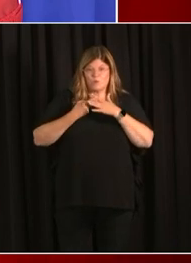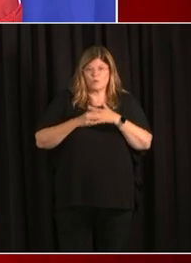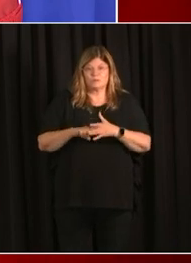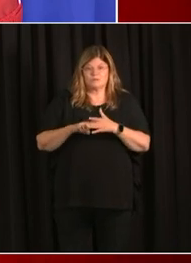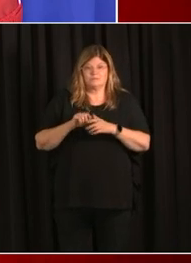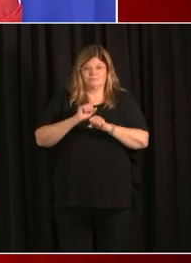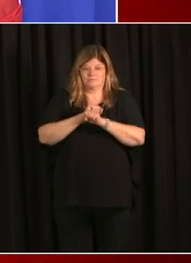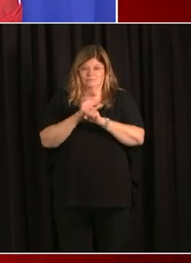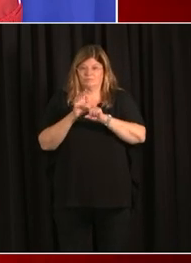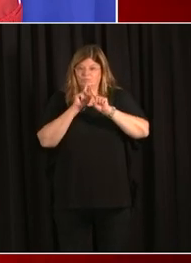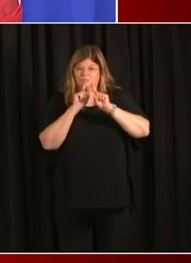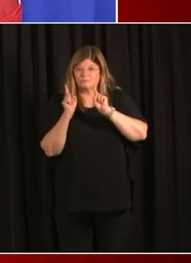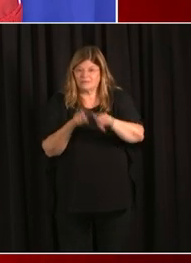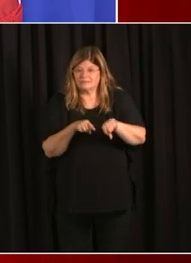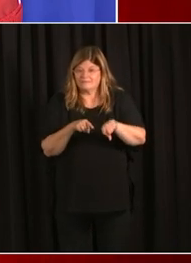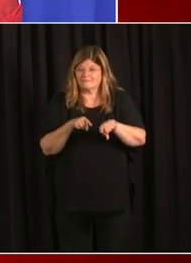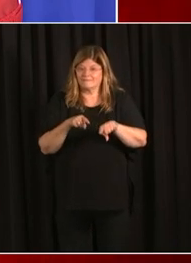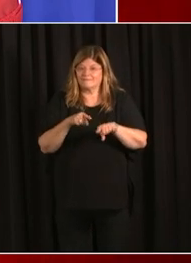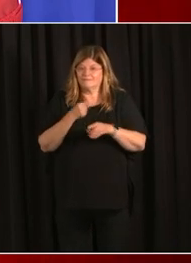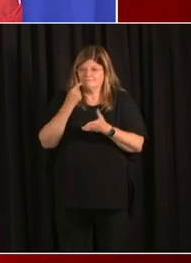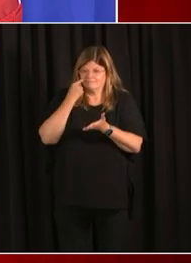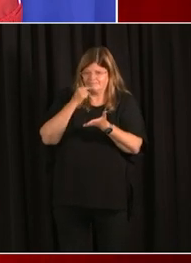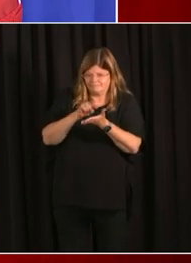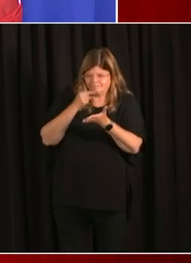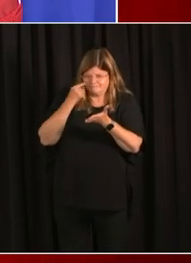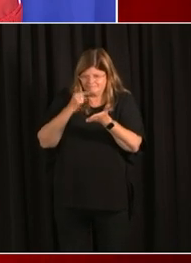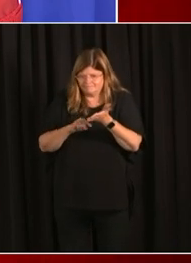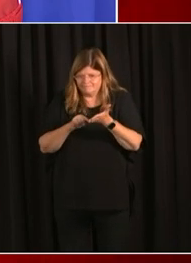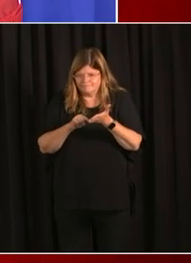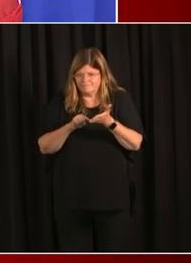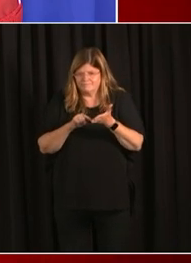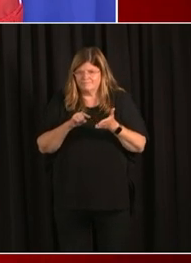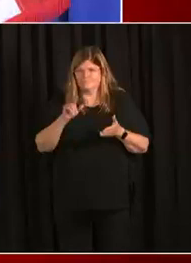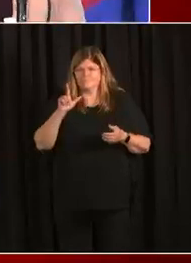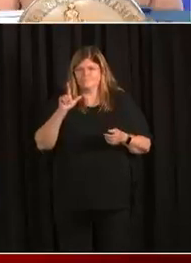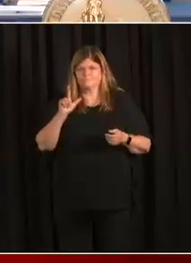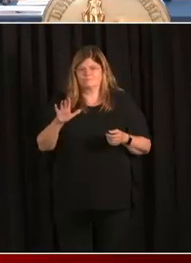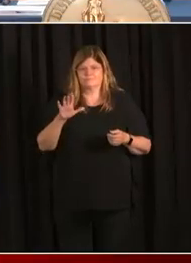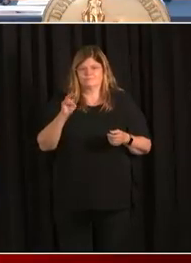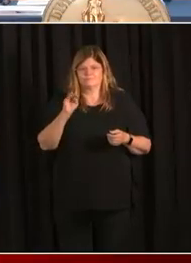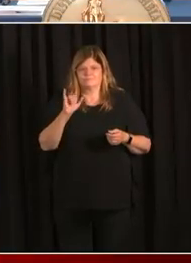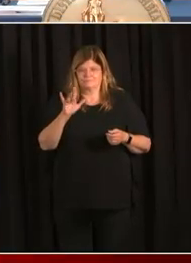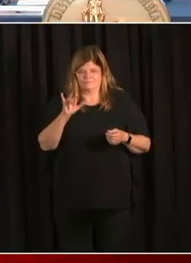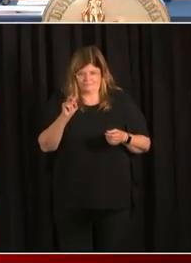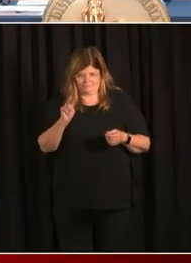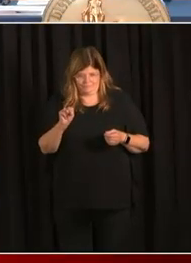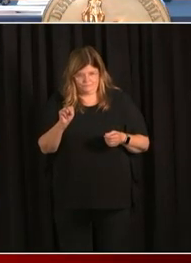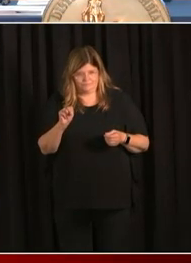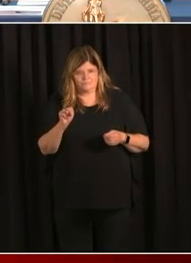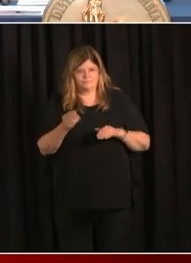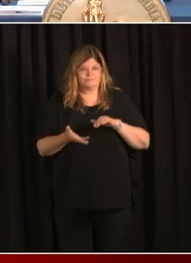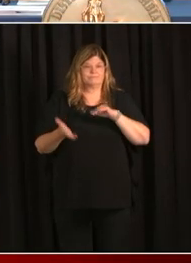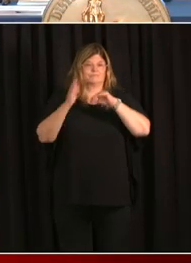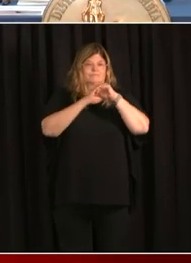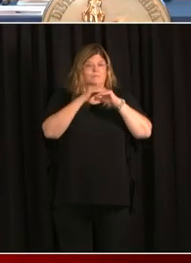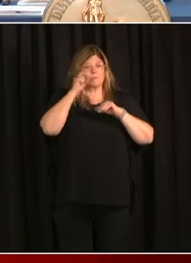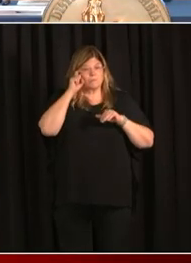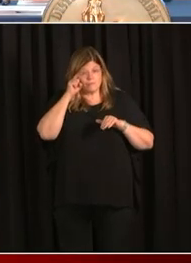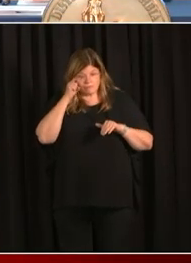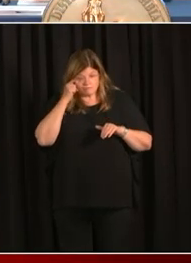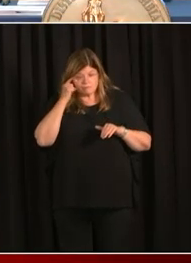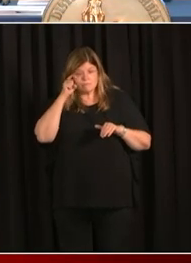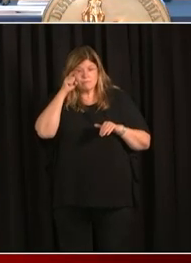pandemic response, we identified $25 million, which grew to $33 million, where